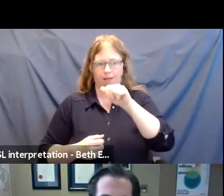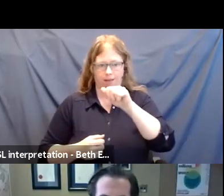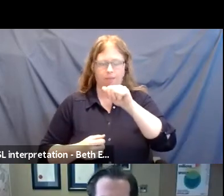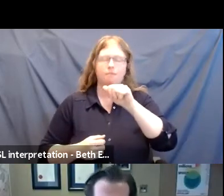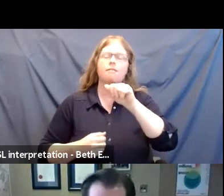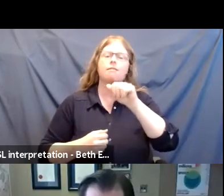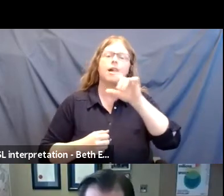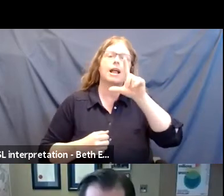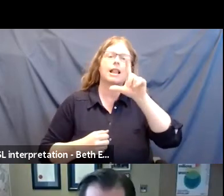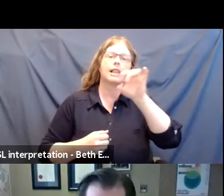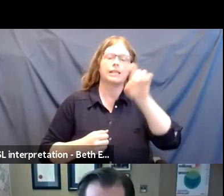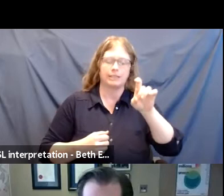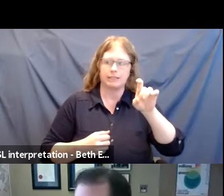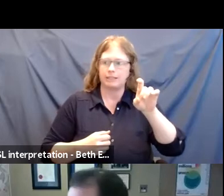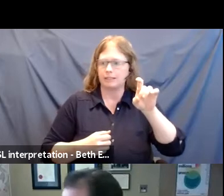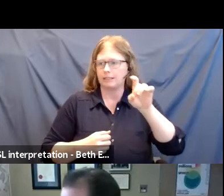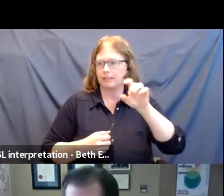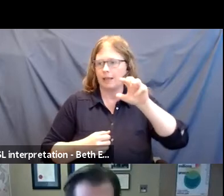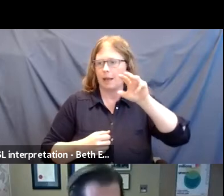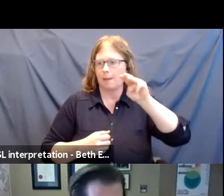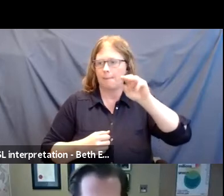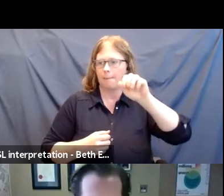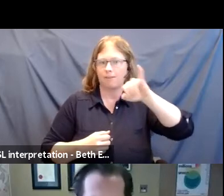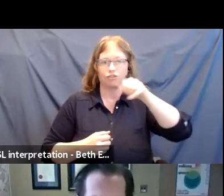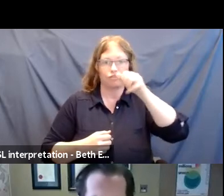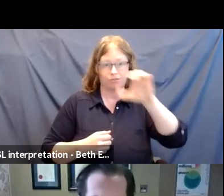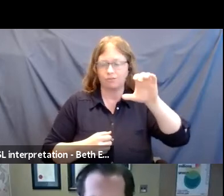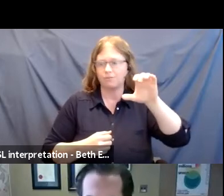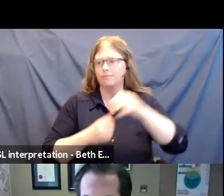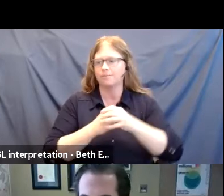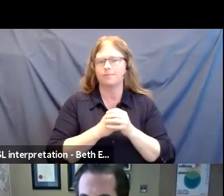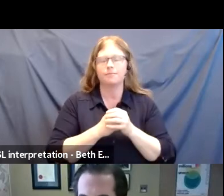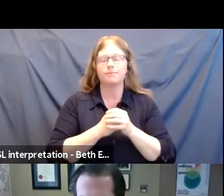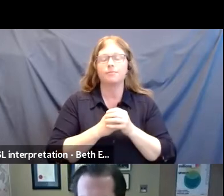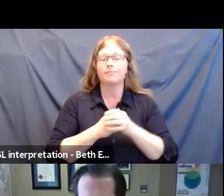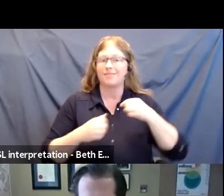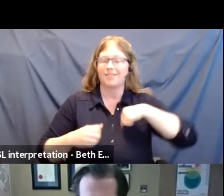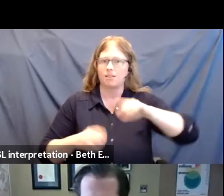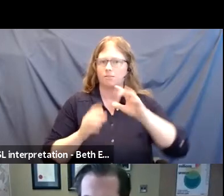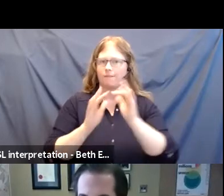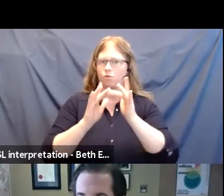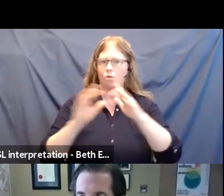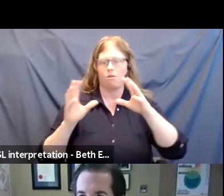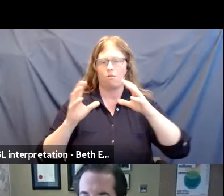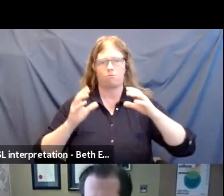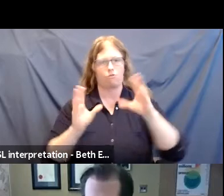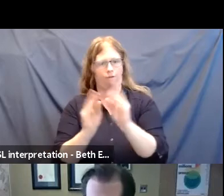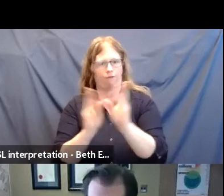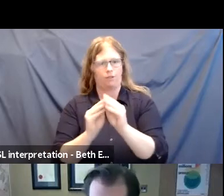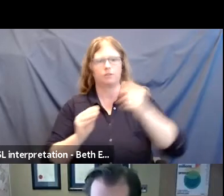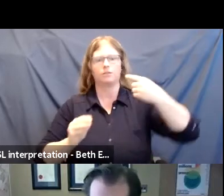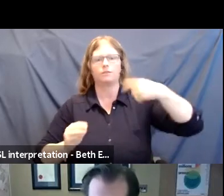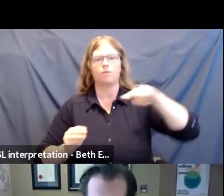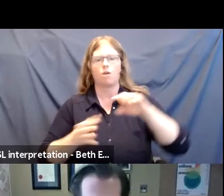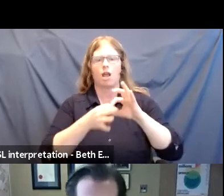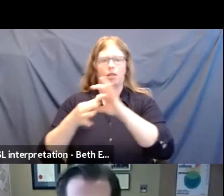and Liz Mayik, I'd like to welcome you to our annual conference. Connecting Ottawa's conference this year